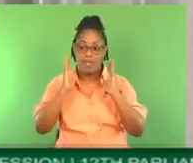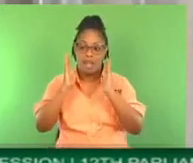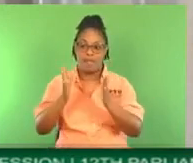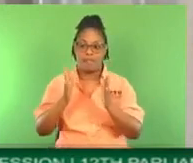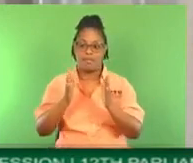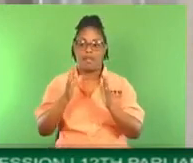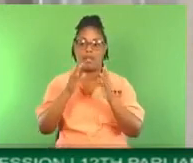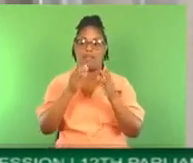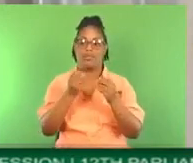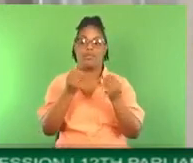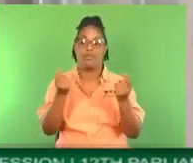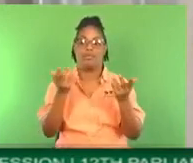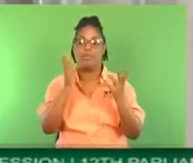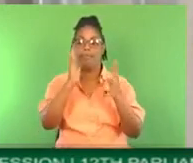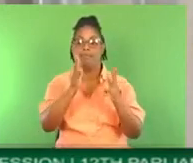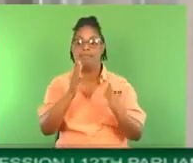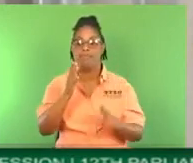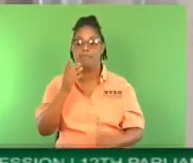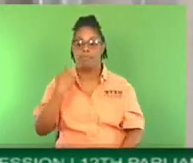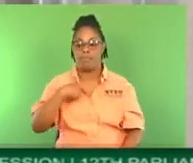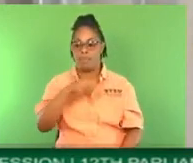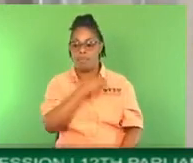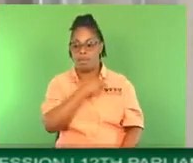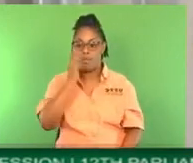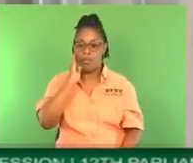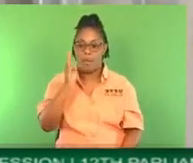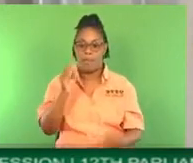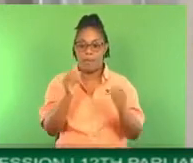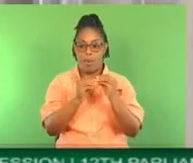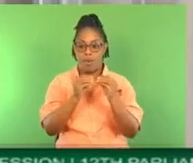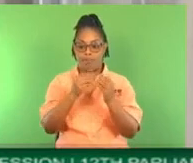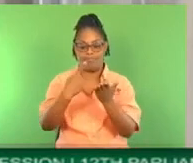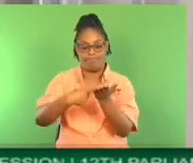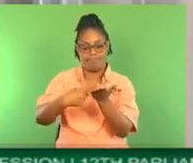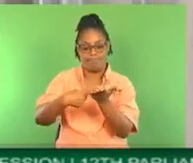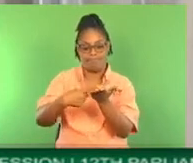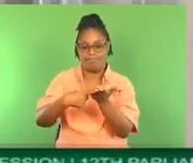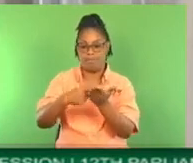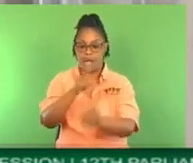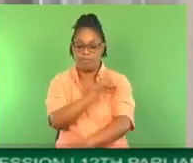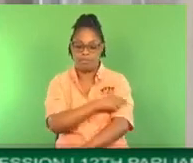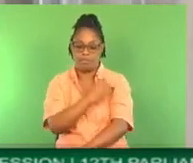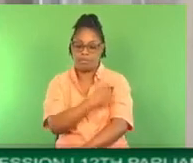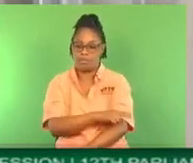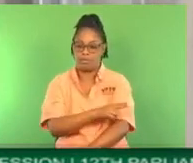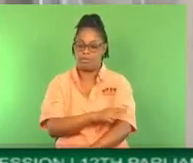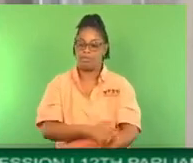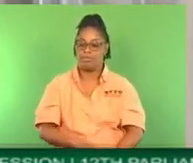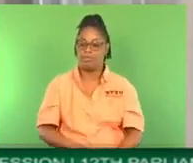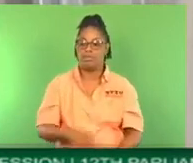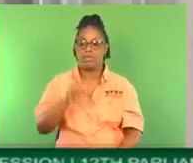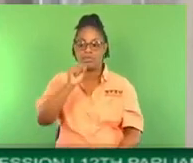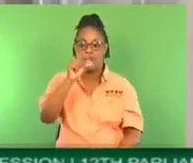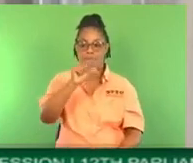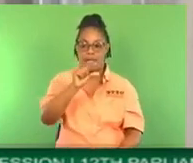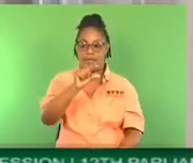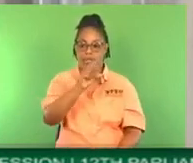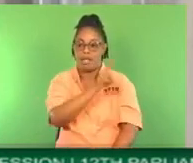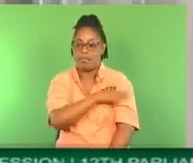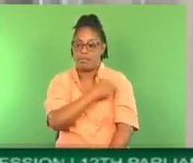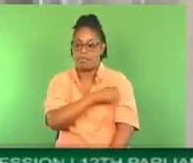into the hospital system. Now, Sangre Grande Hospital. I listened to the minister mention the government put